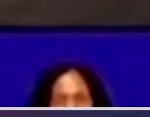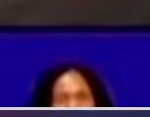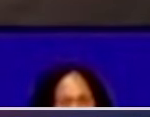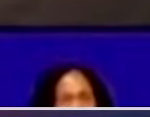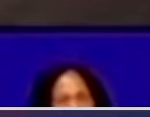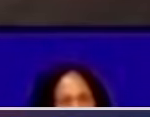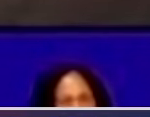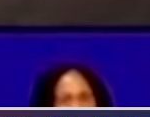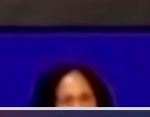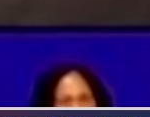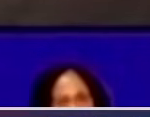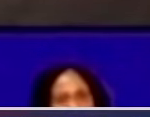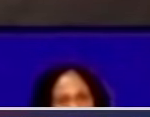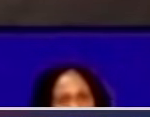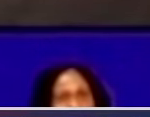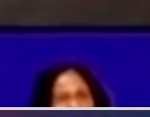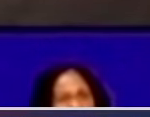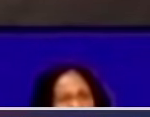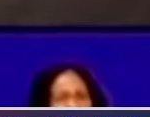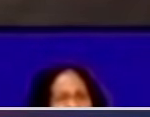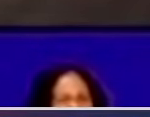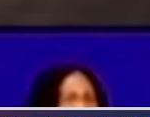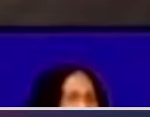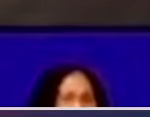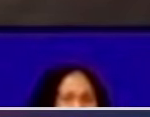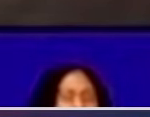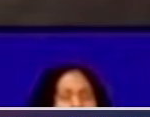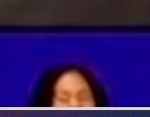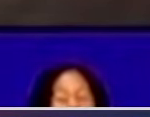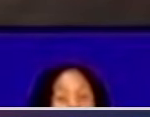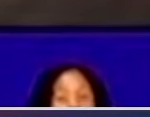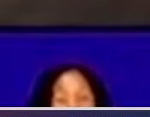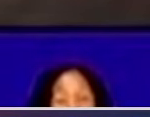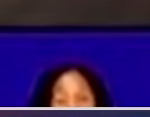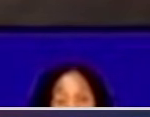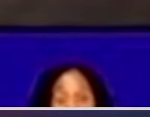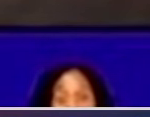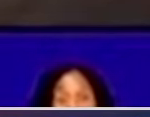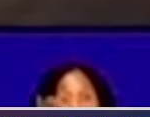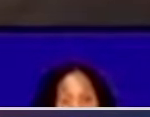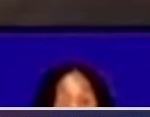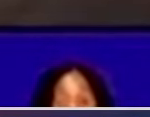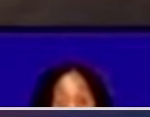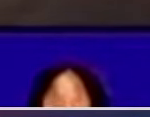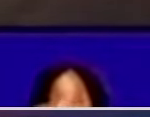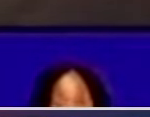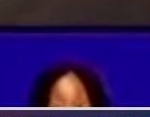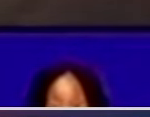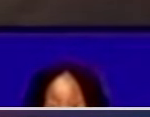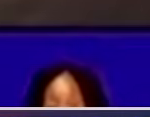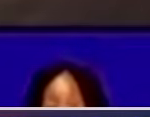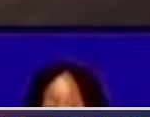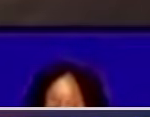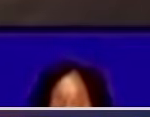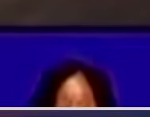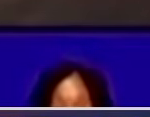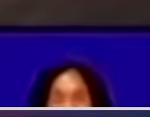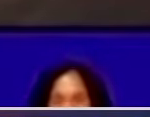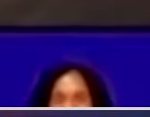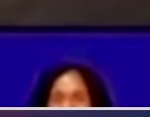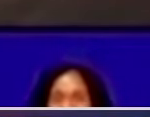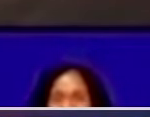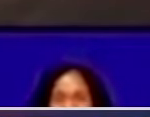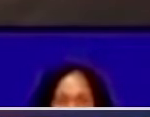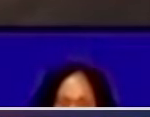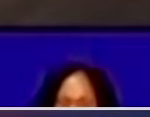If the Beitbridge border fence fiasco wasn't enough reason to sack her, then surely the fact that our parliament burnt down on her watch should be.